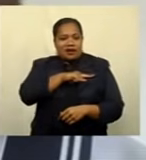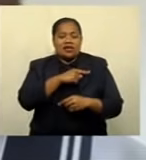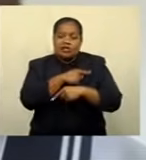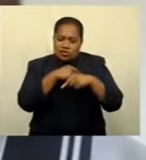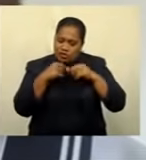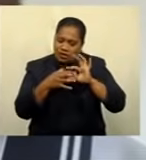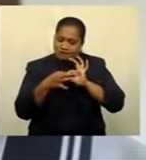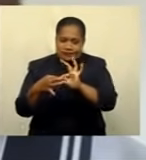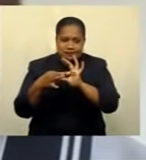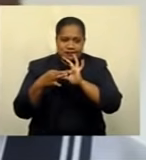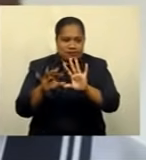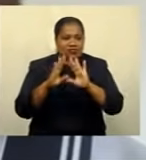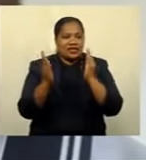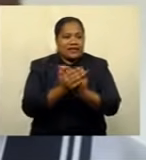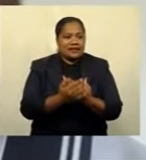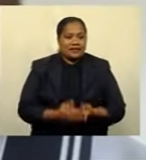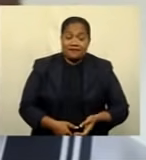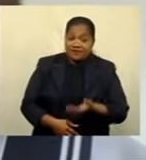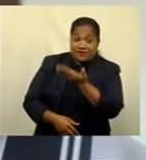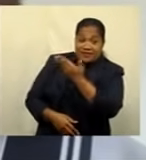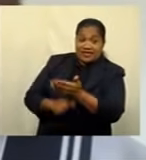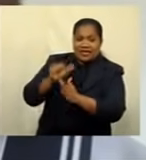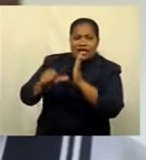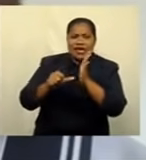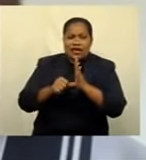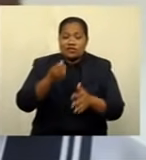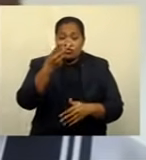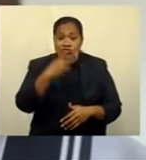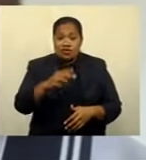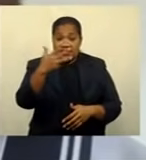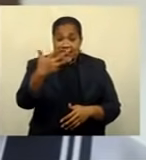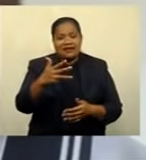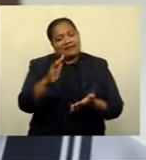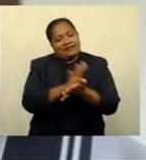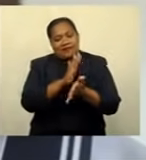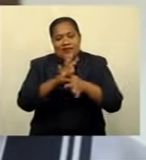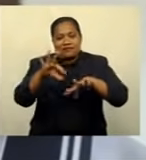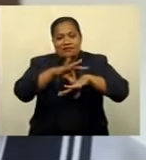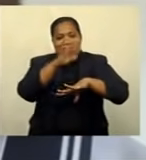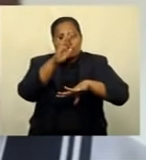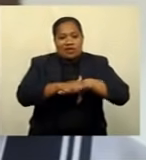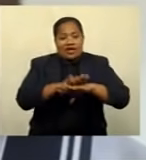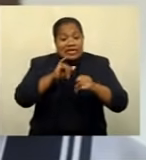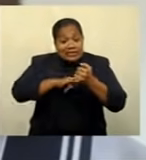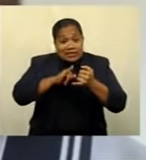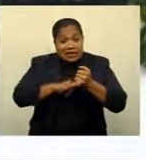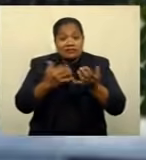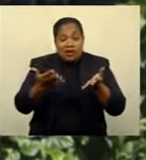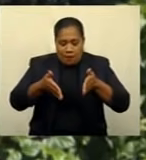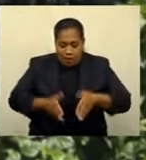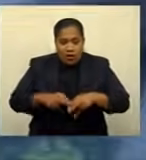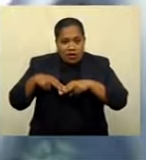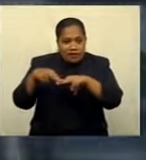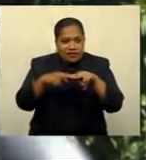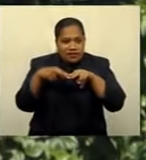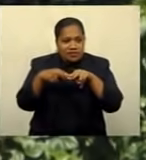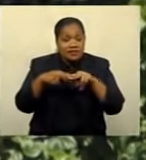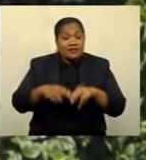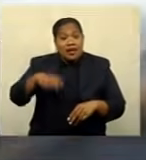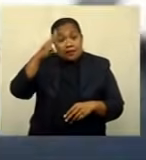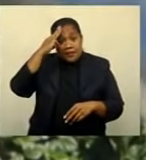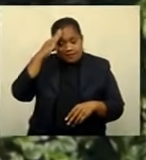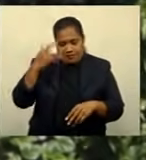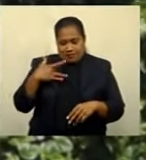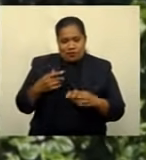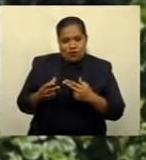together. The 29-year-old is now happily married with a son who was born in Fiji. His mother also lives with him,